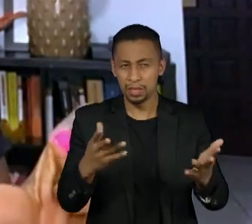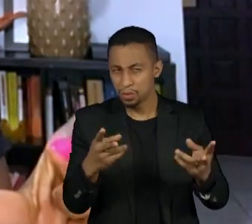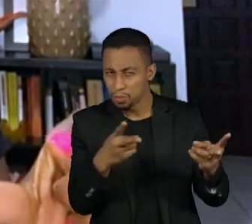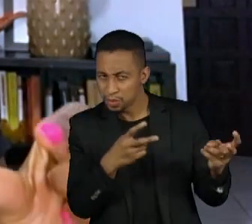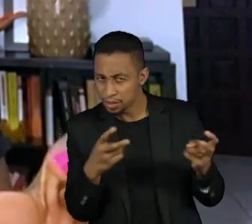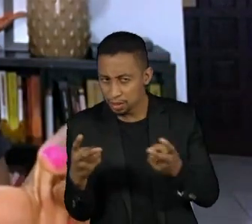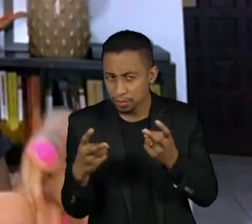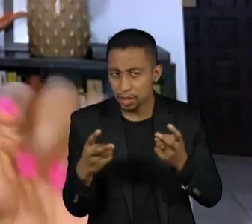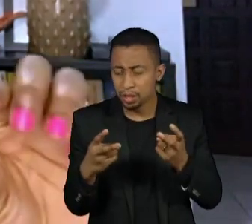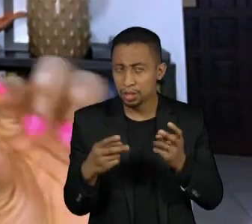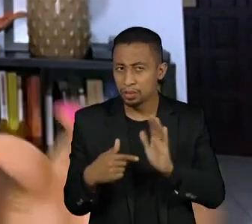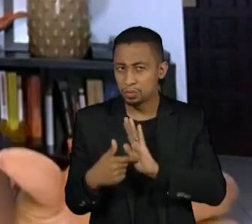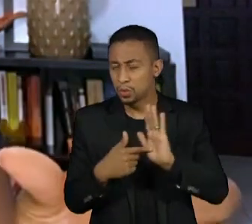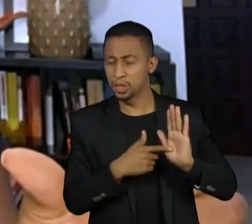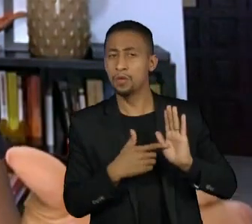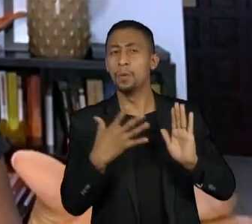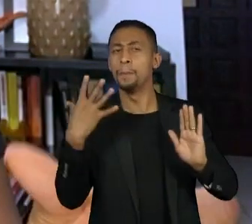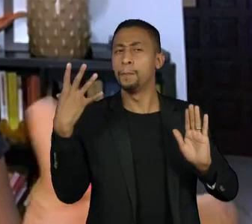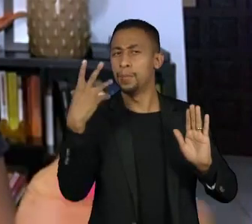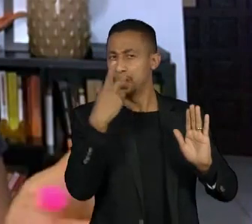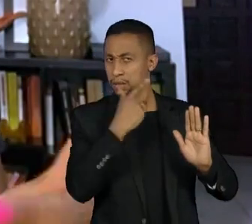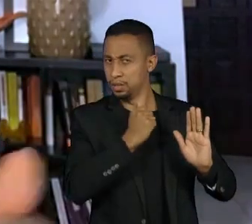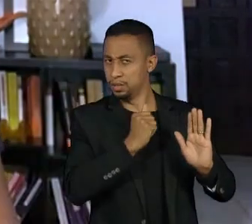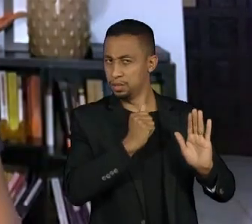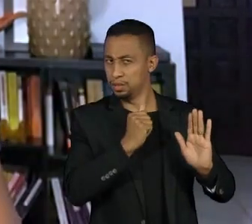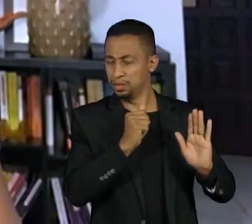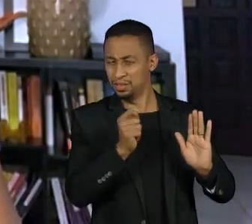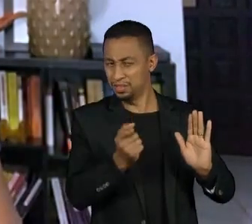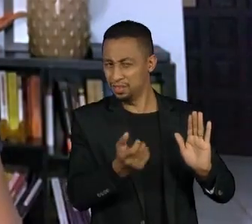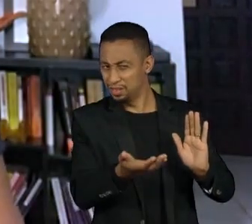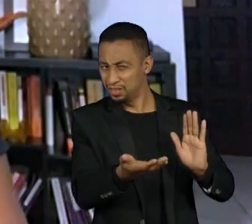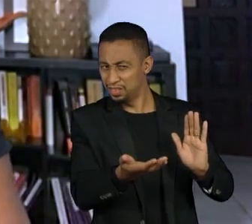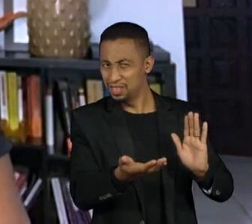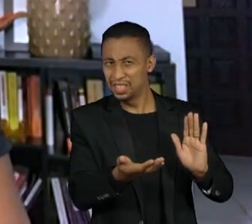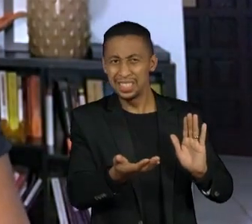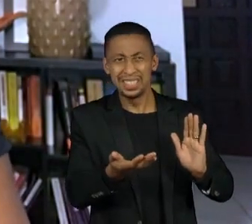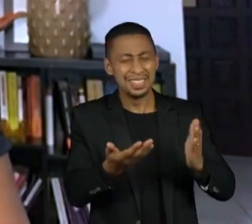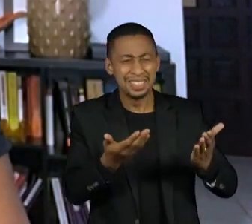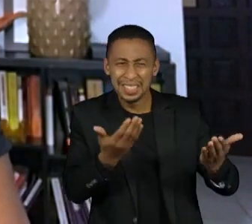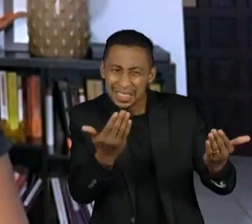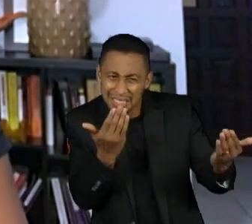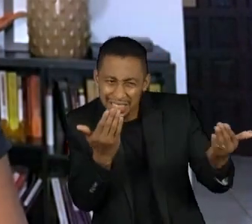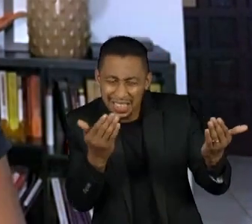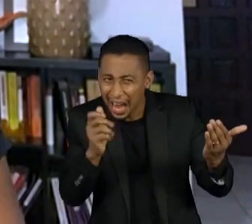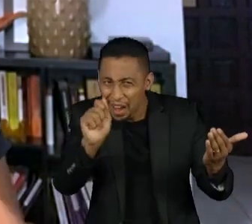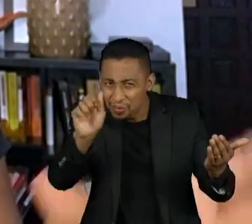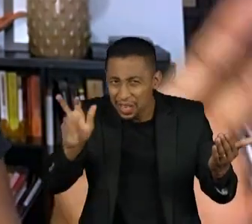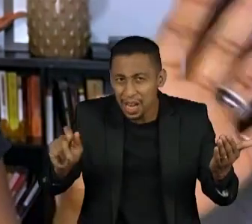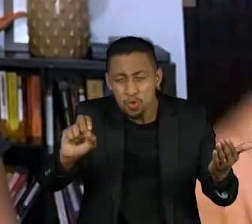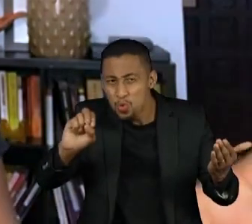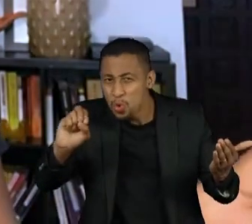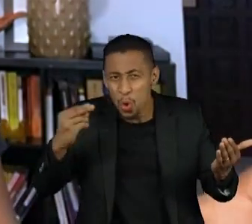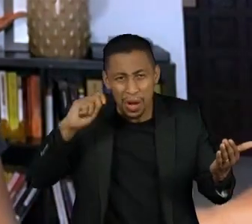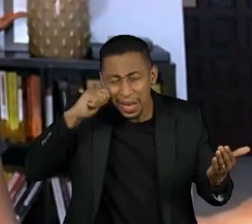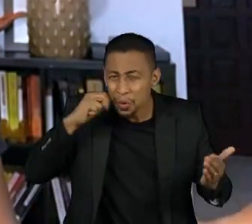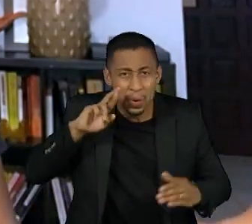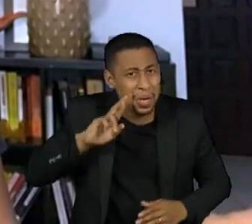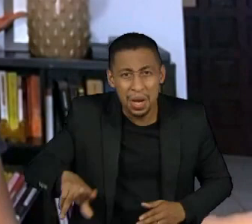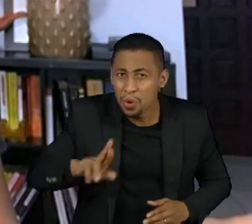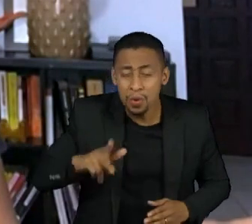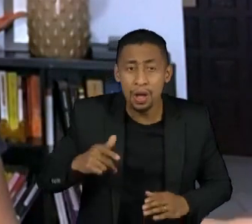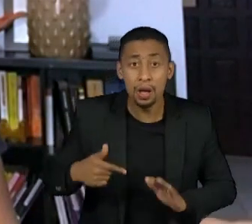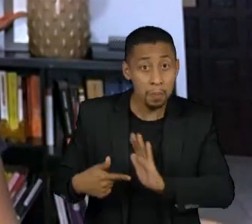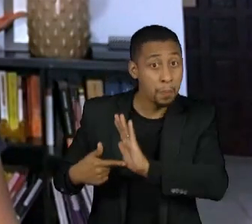beauty standards in Brazil were not at all even remotely African or Black. So I like to look at commercials when I go